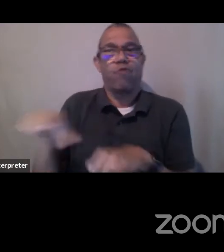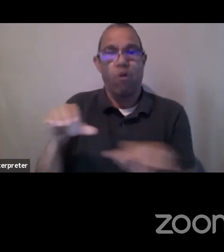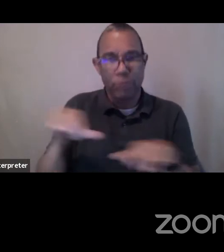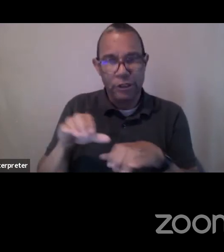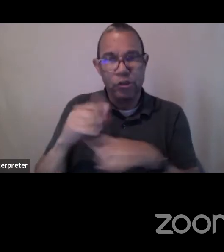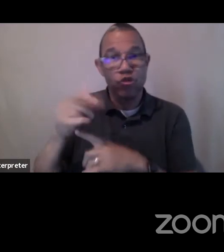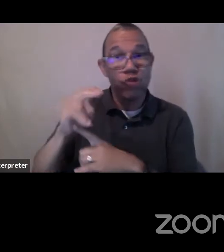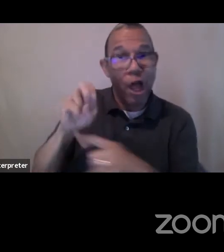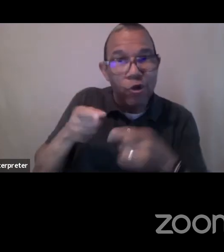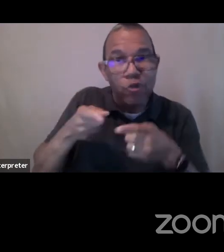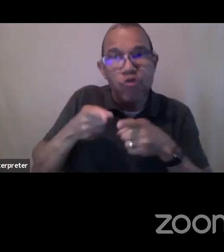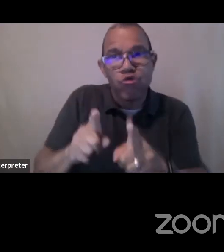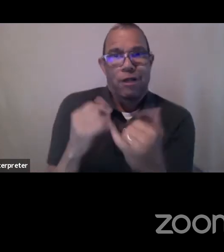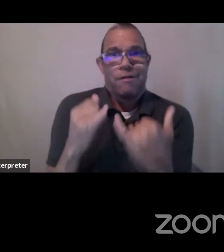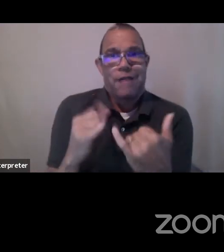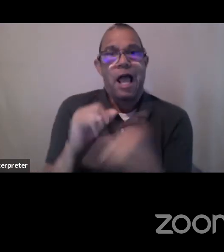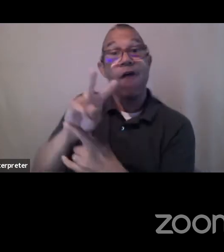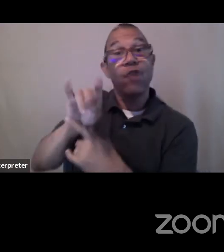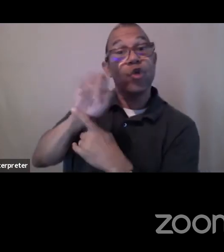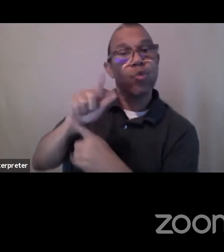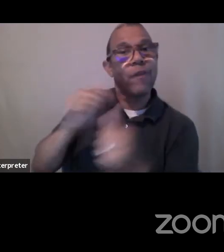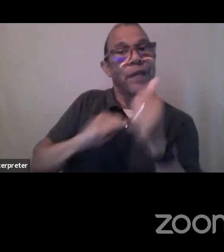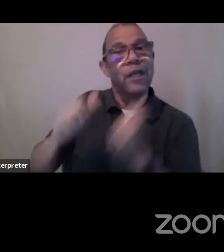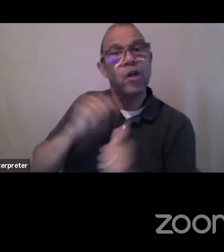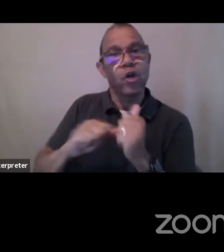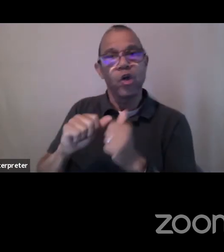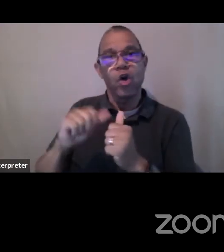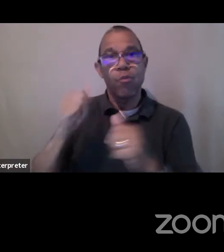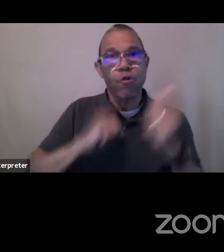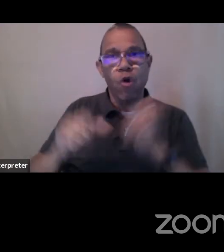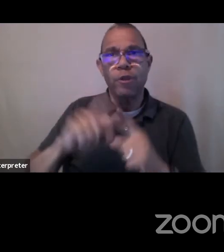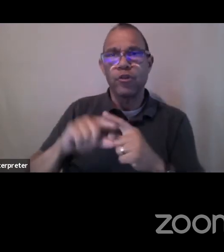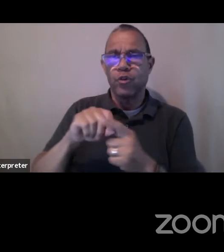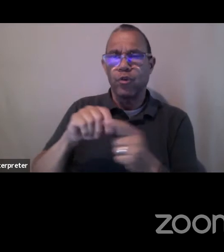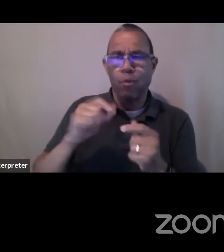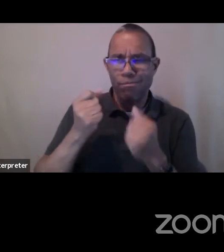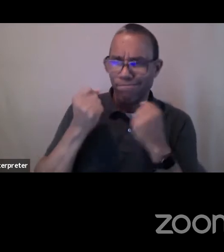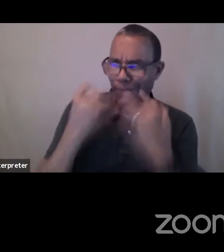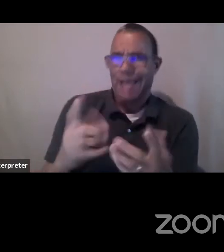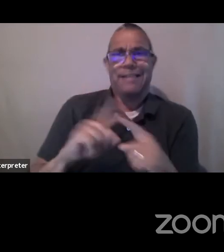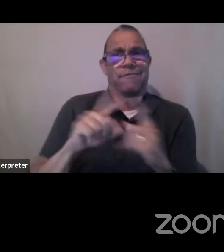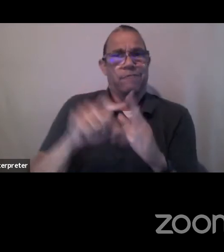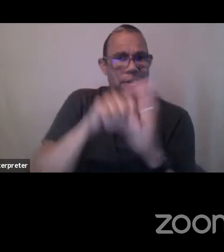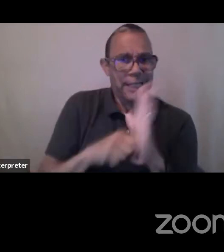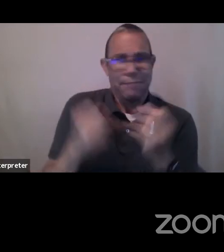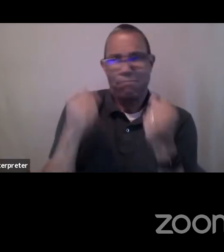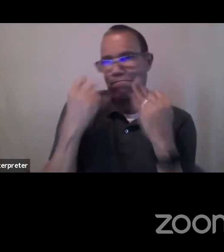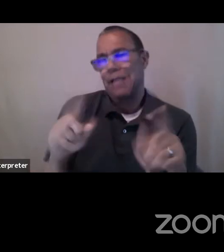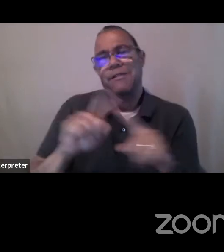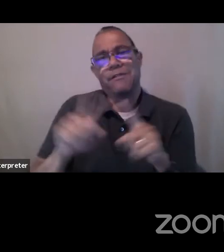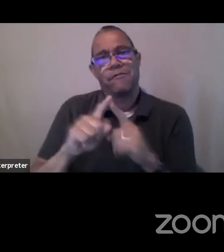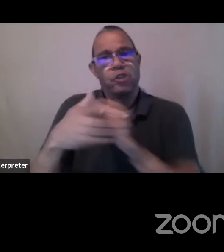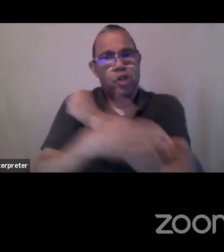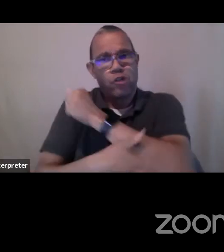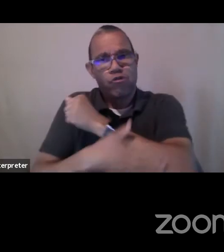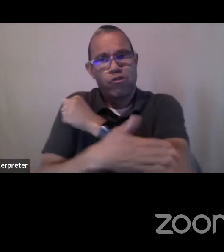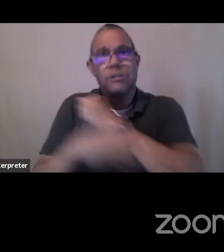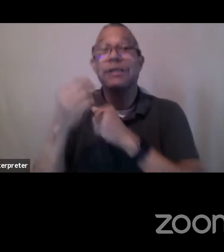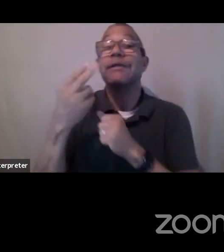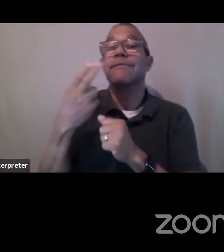performing to a worldwide audience in 40 U.S. states and 60 countries. Igor received the 2020